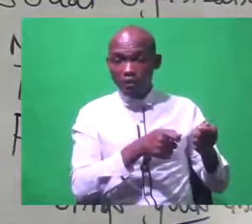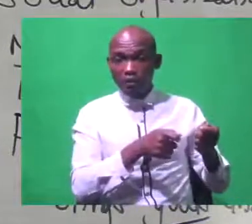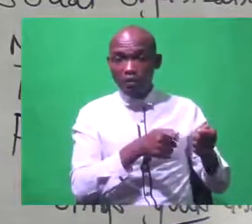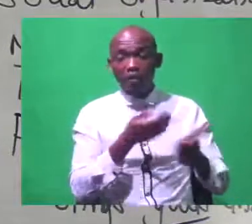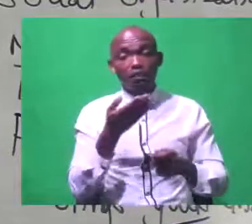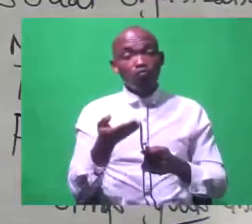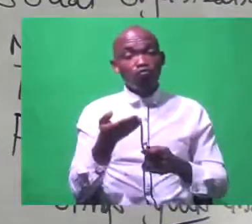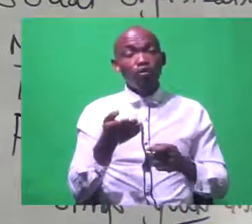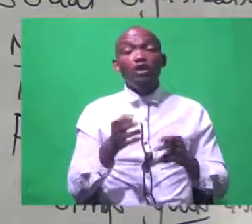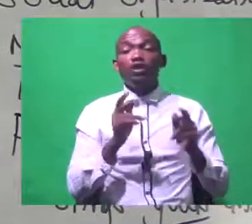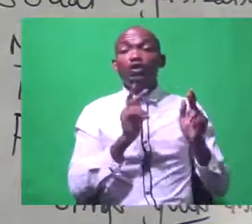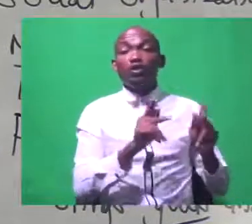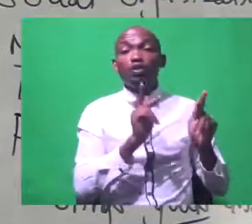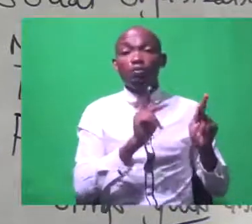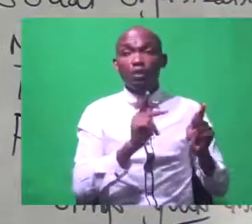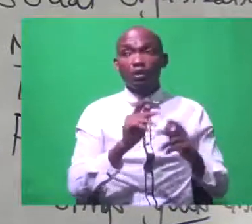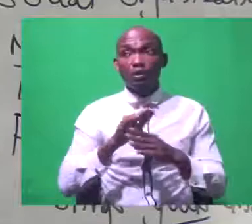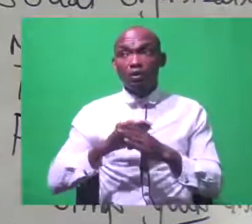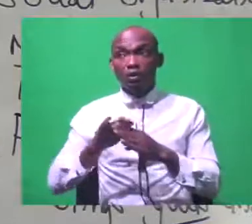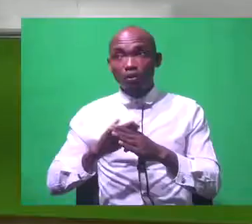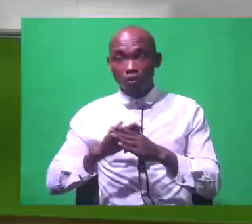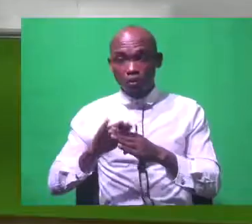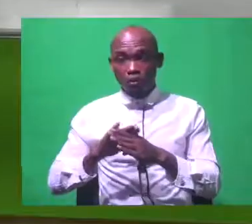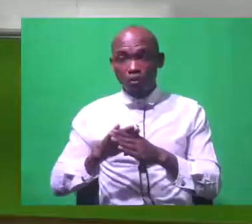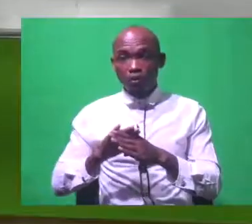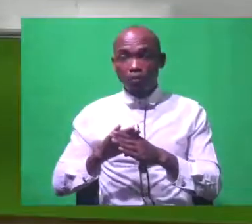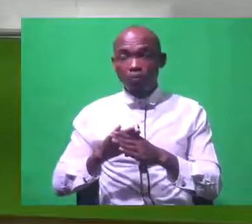normally use hand hoes.